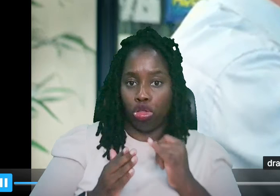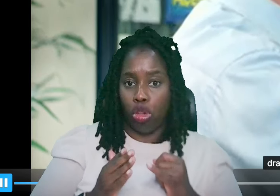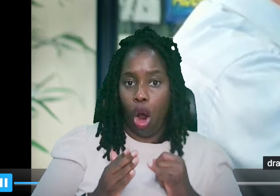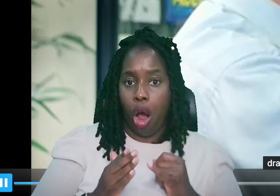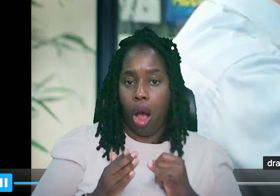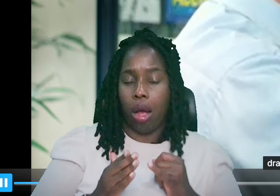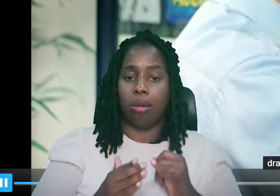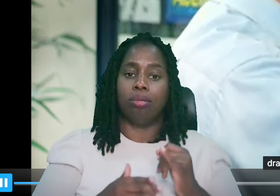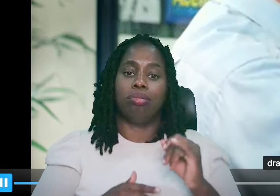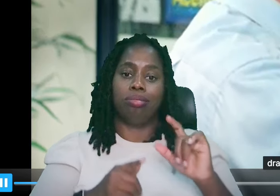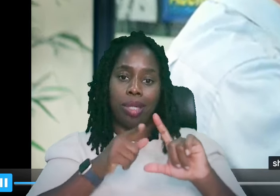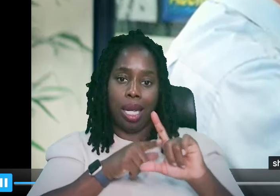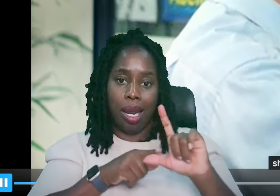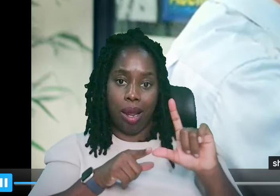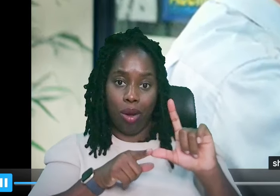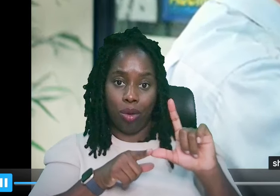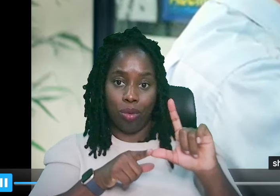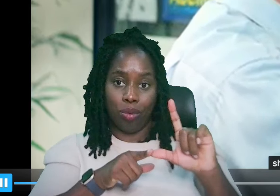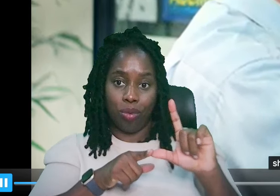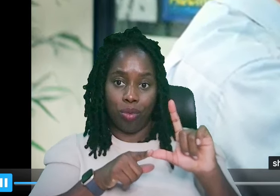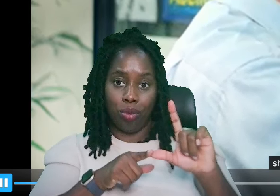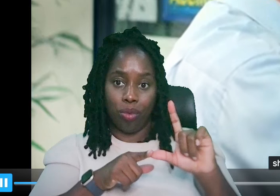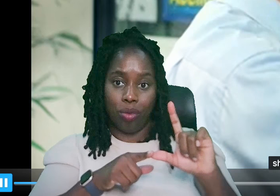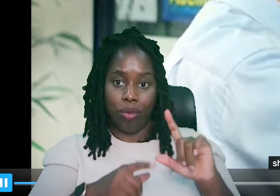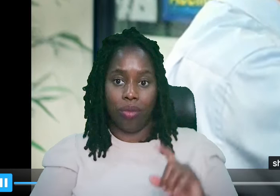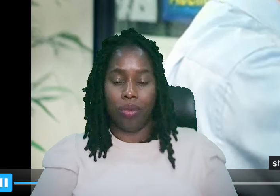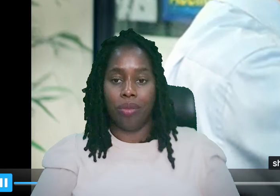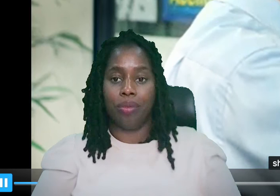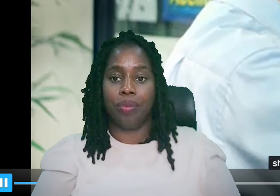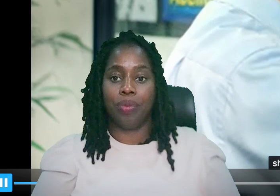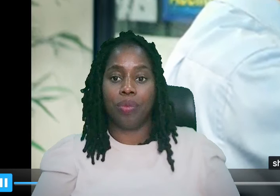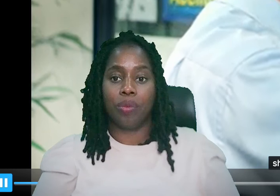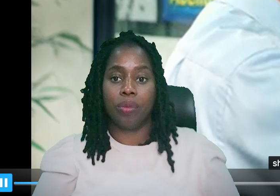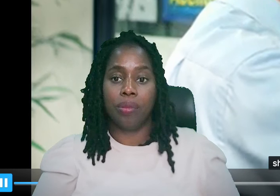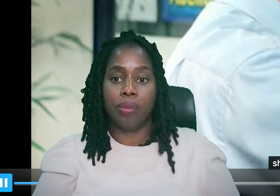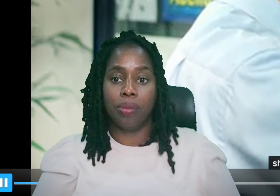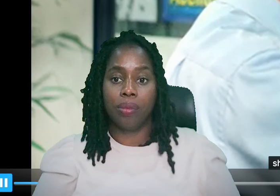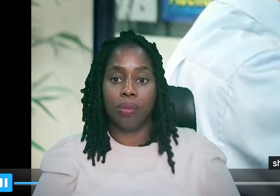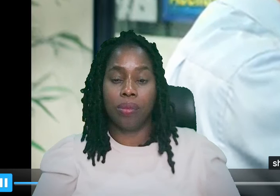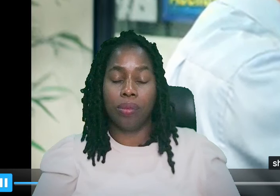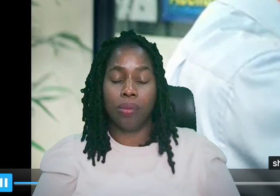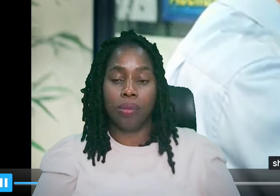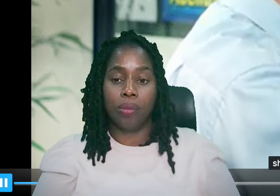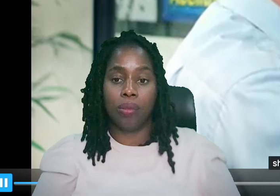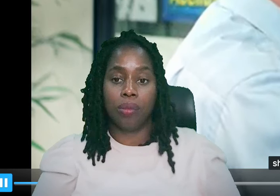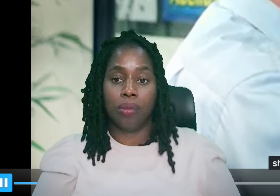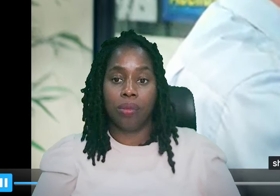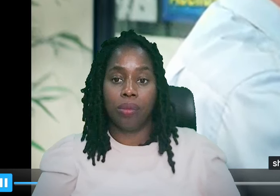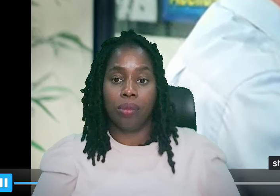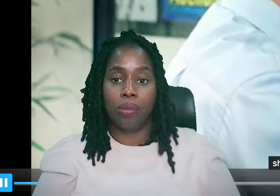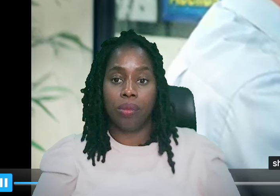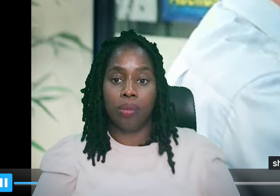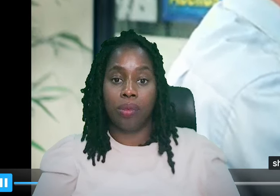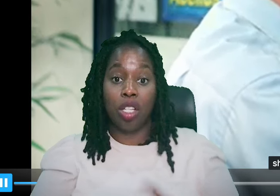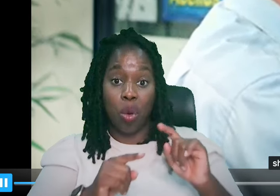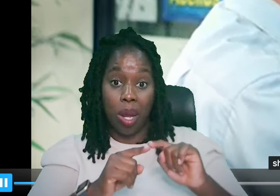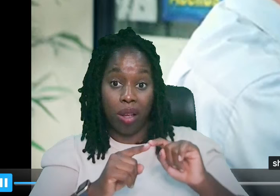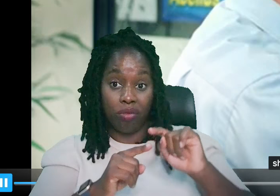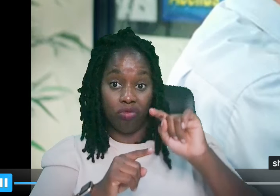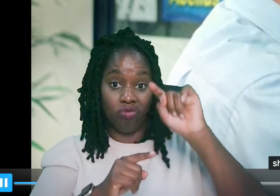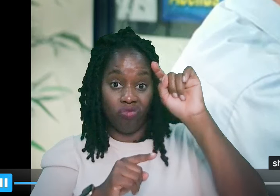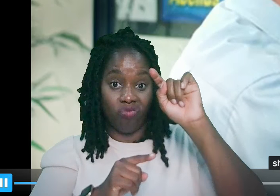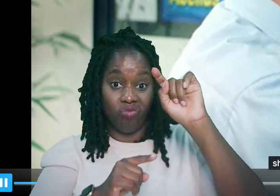let's imagine that we have the long hand up at 12 and the